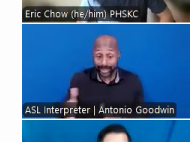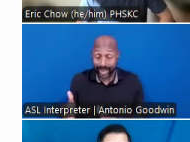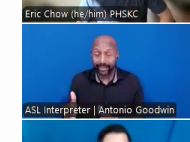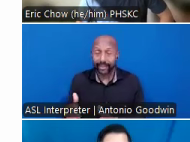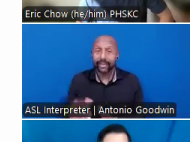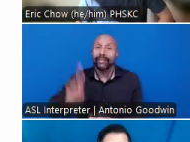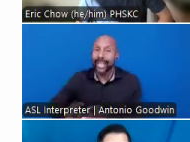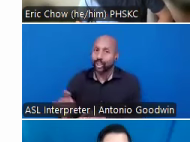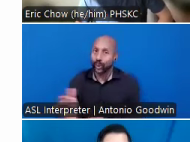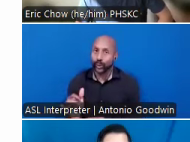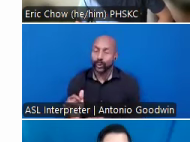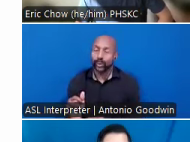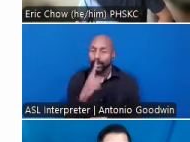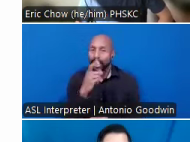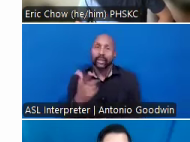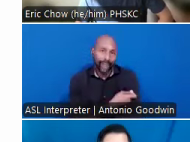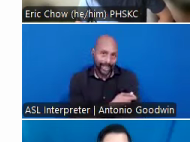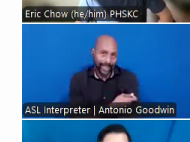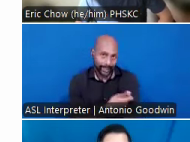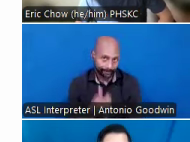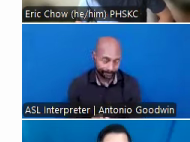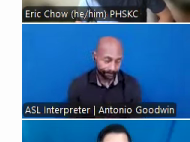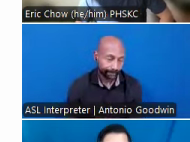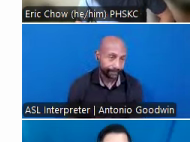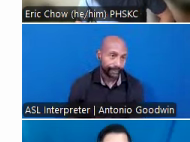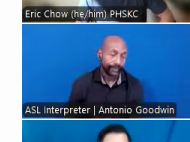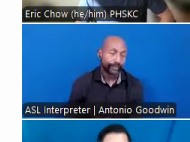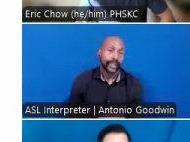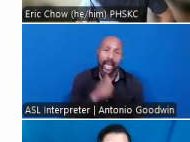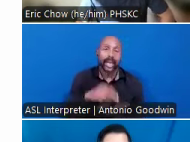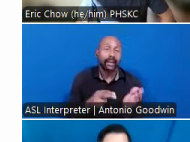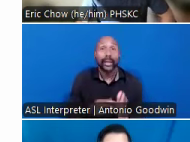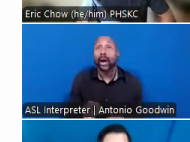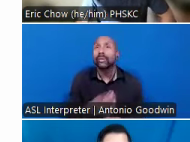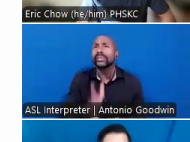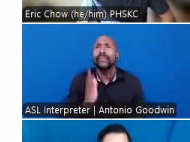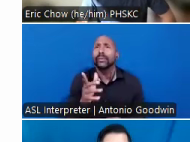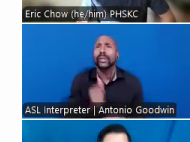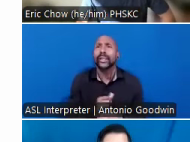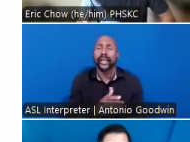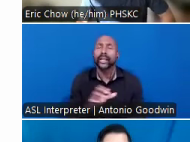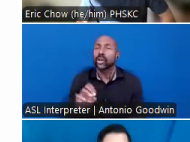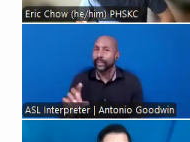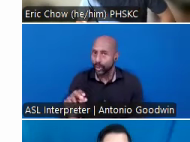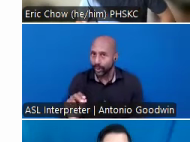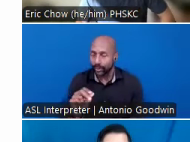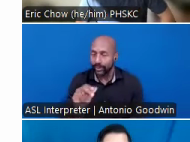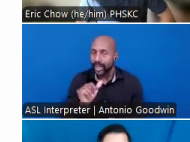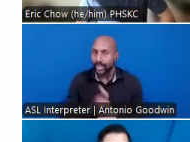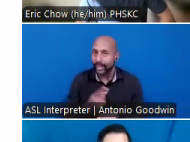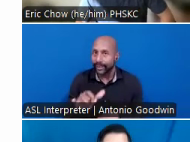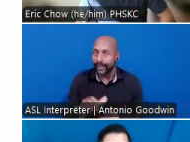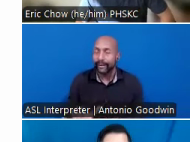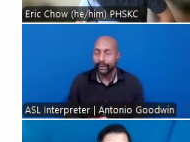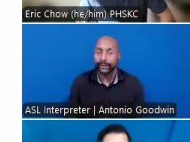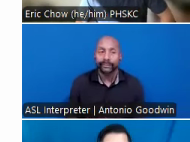For flu, the annual flu vaccine is recommended for everyone 6 months and older. So there is a new flu vaccine